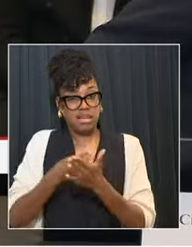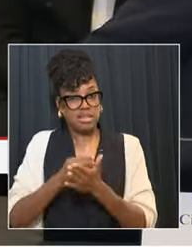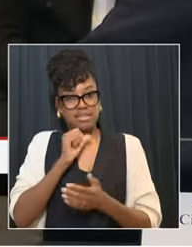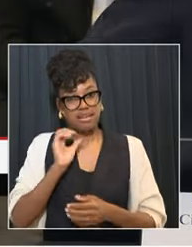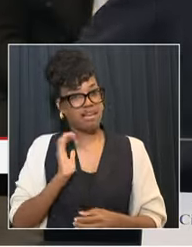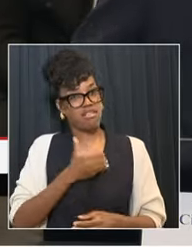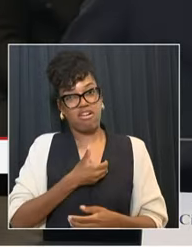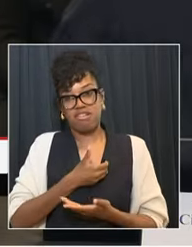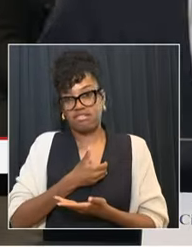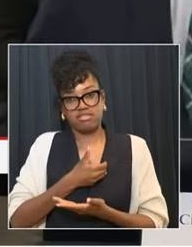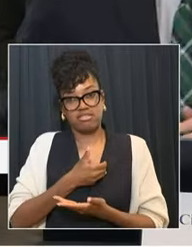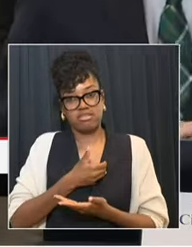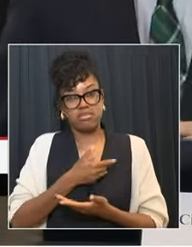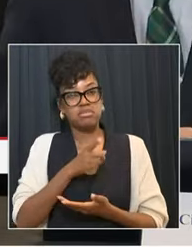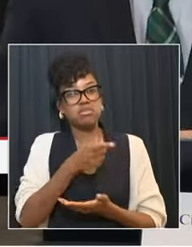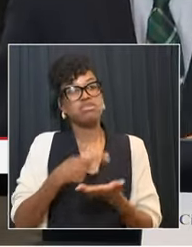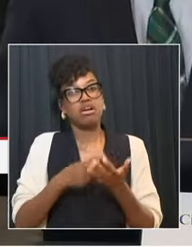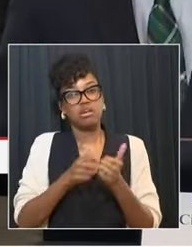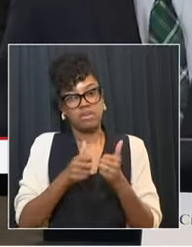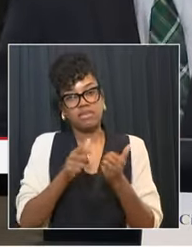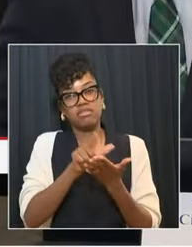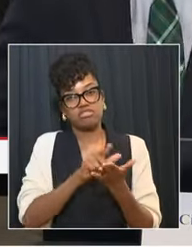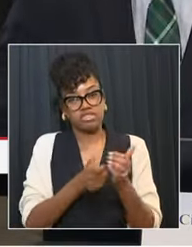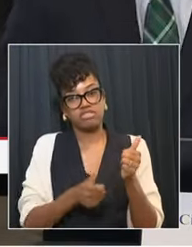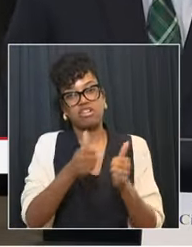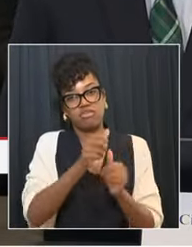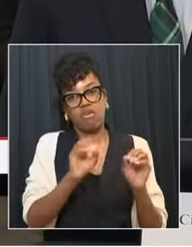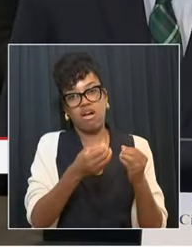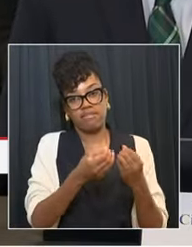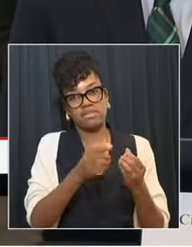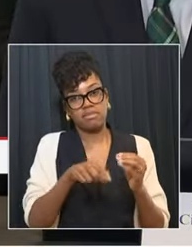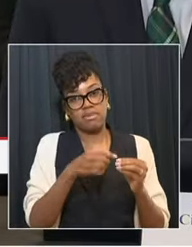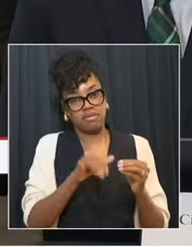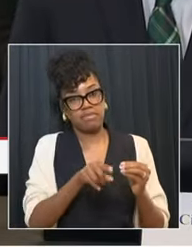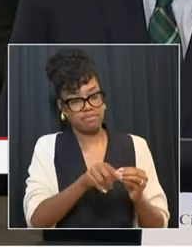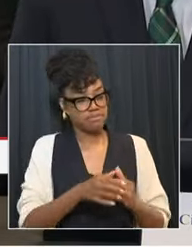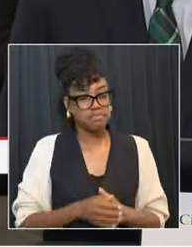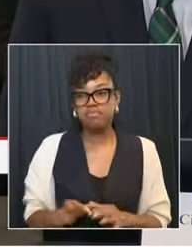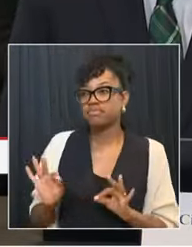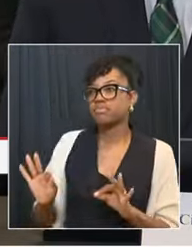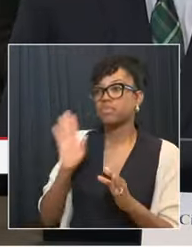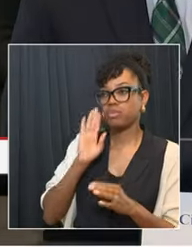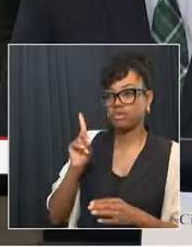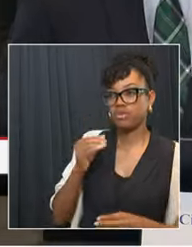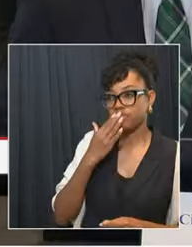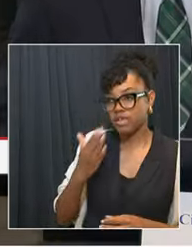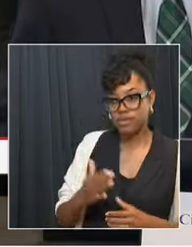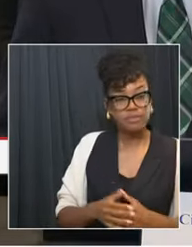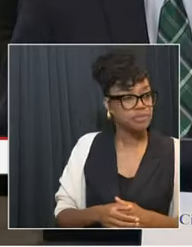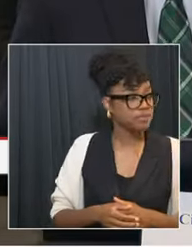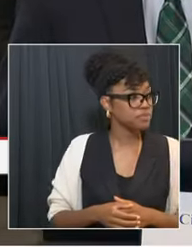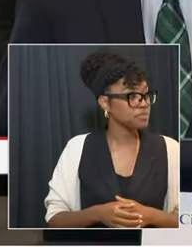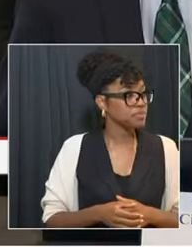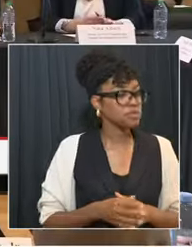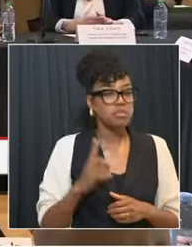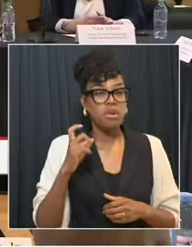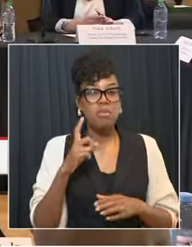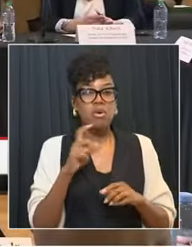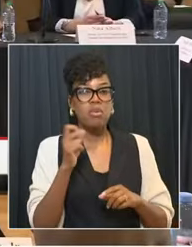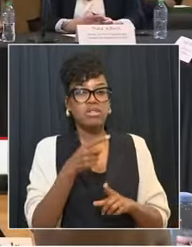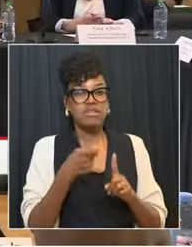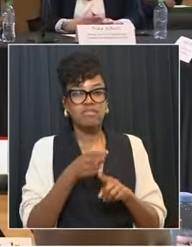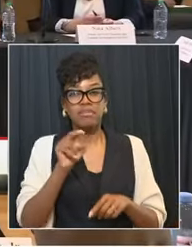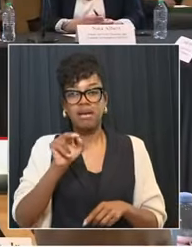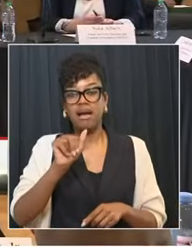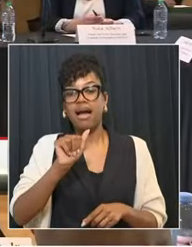General's office. Understood. Thank you. Thank you. And we're after 1 o'clock, so Anita's going to close us out with a question.